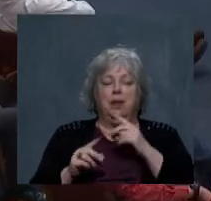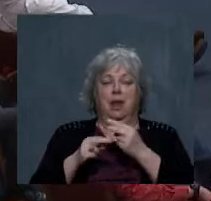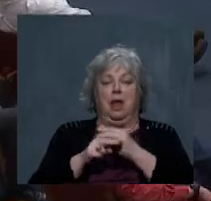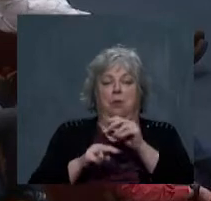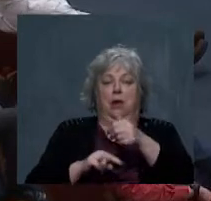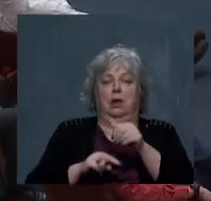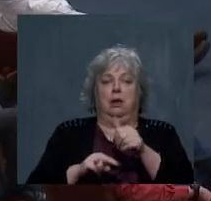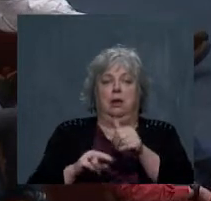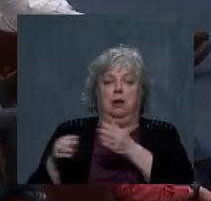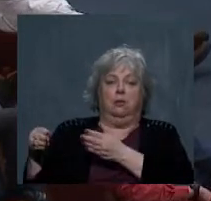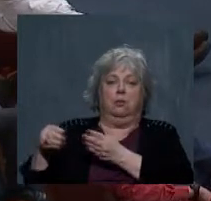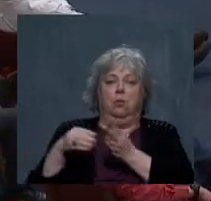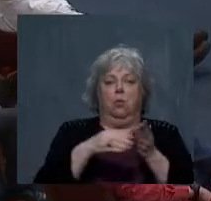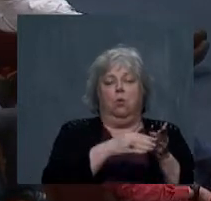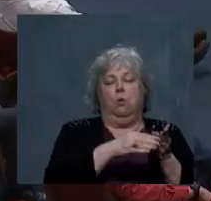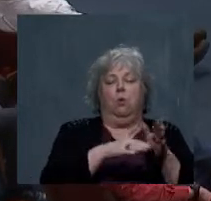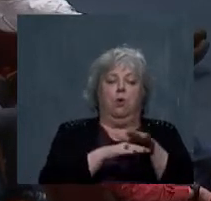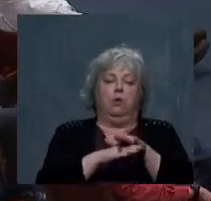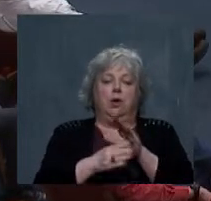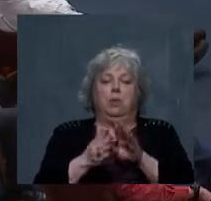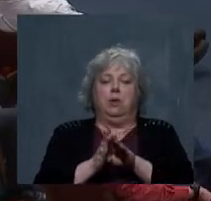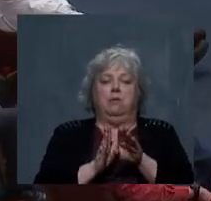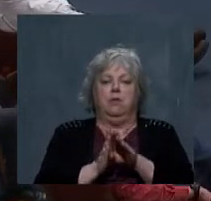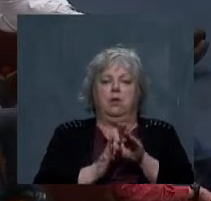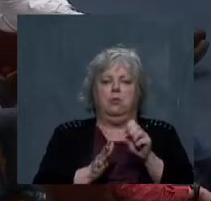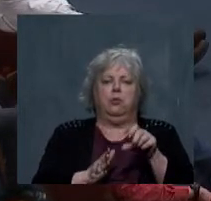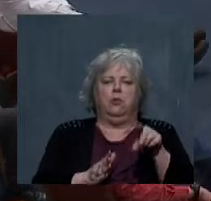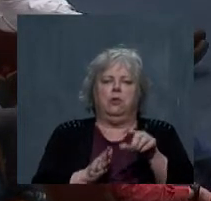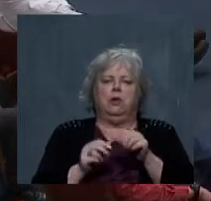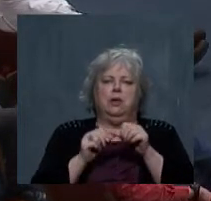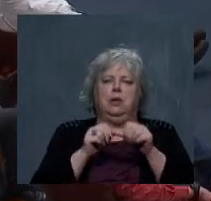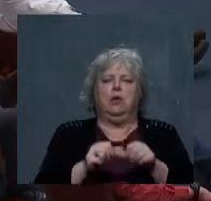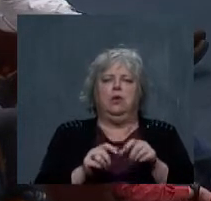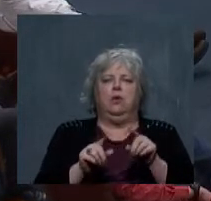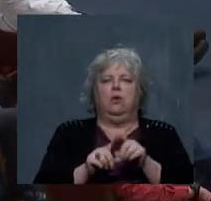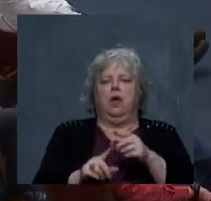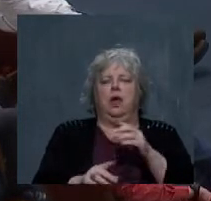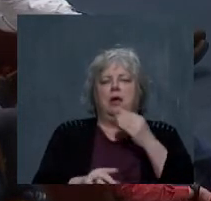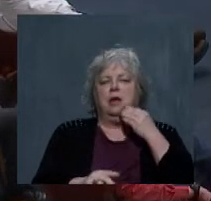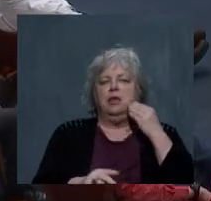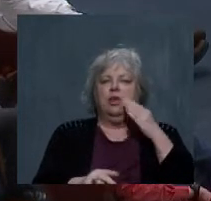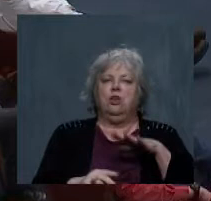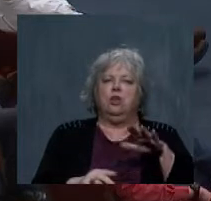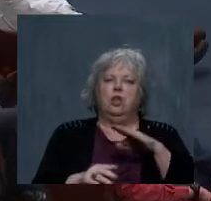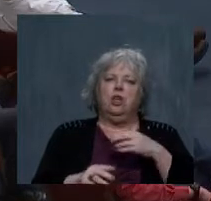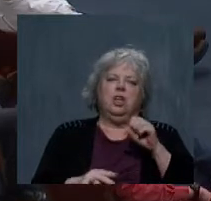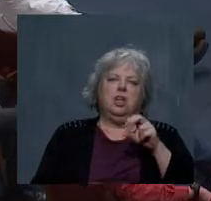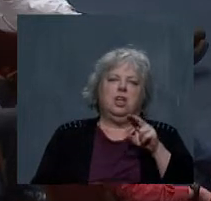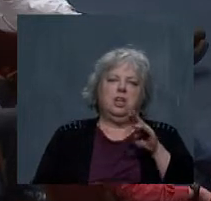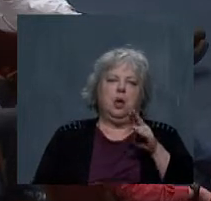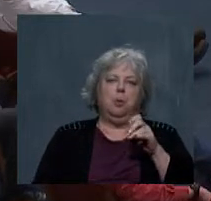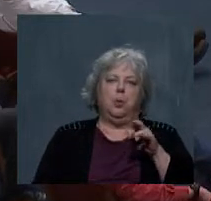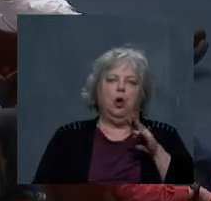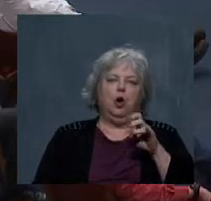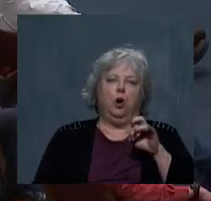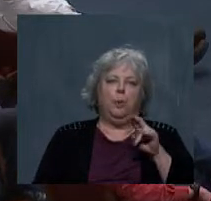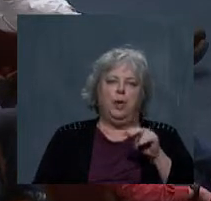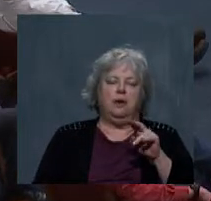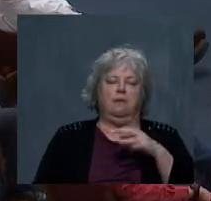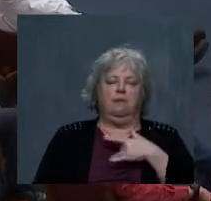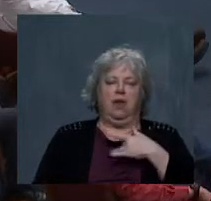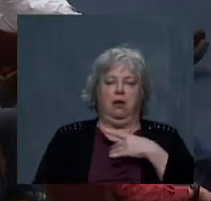corridor was developed so this would maintain a suburban feel. And a four-story apartment building in